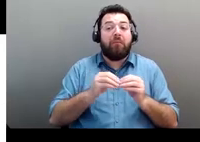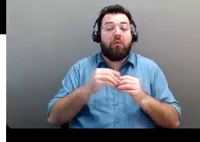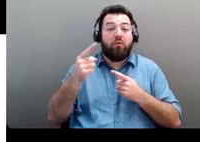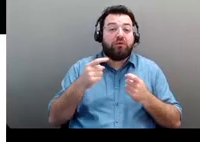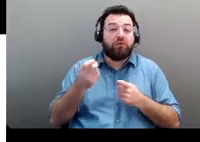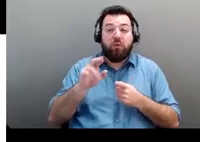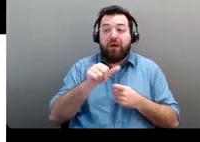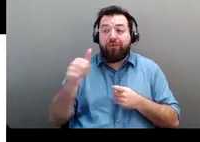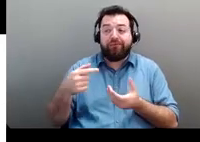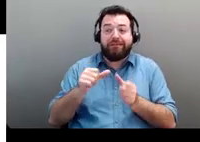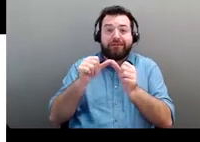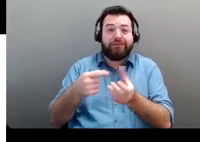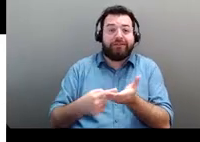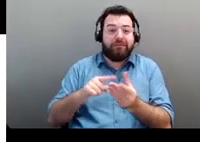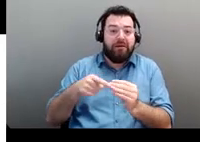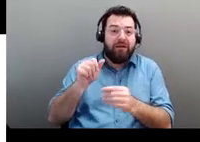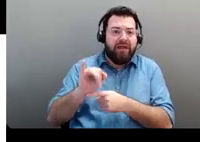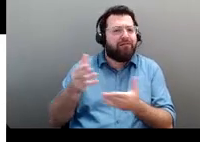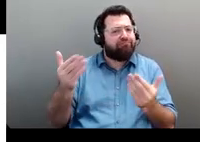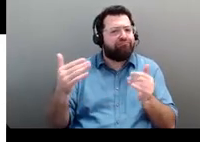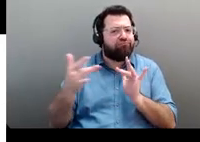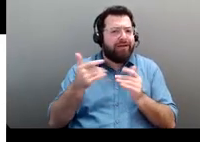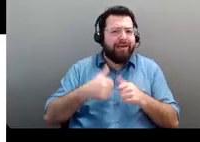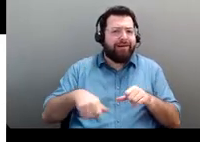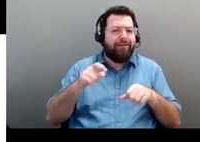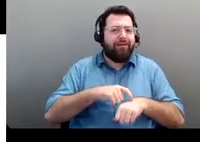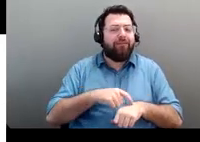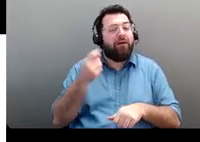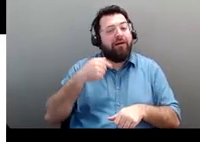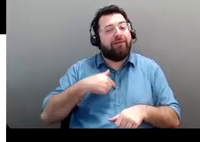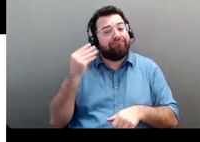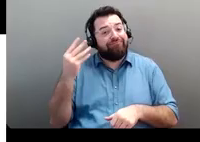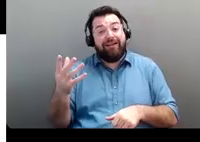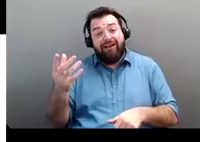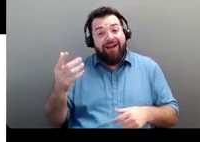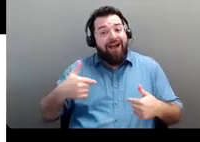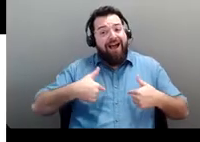AI teaching and learning, feel free to reach out anytime. Now, I just want to say I'm not